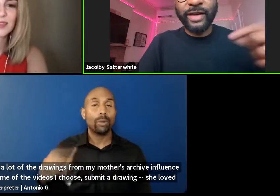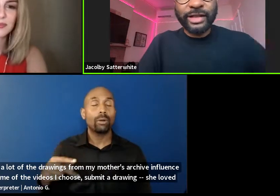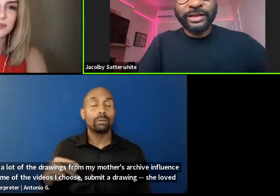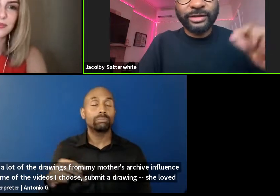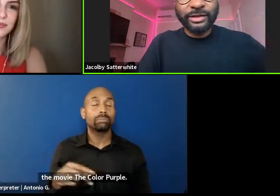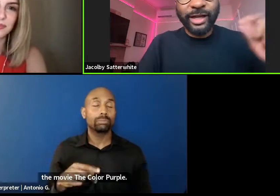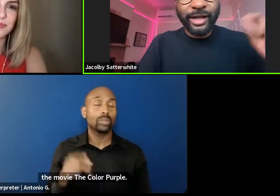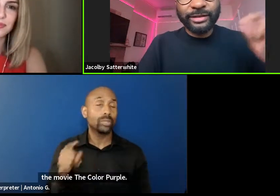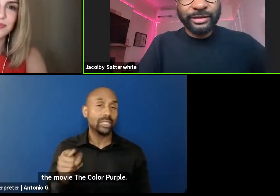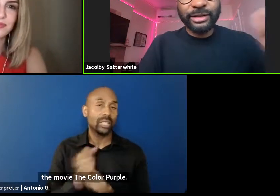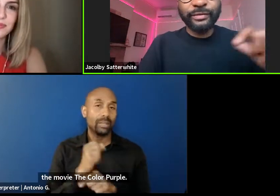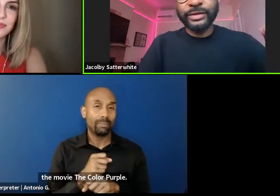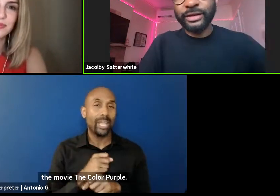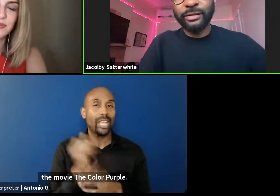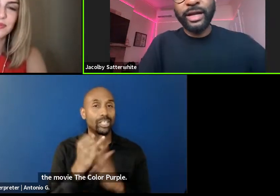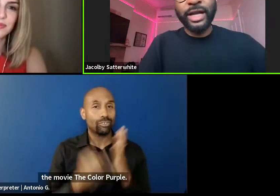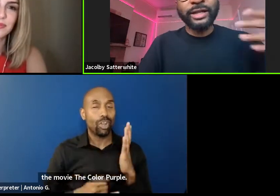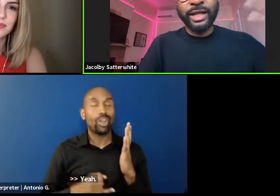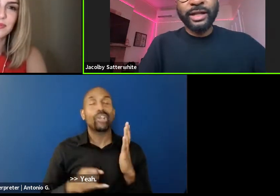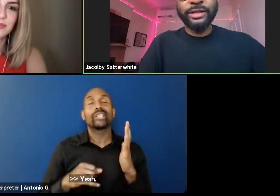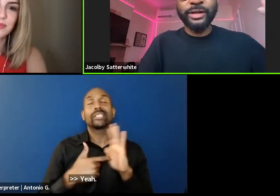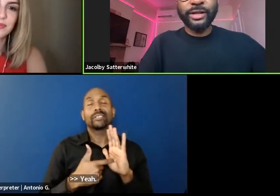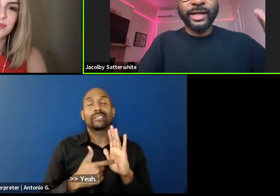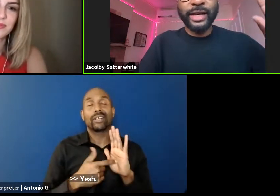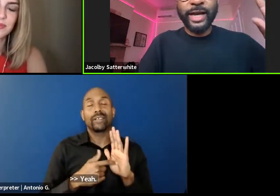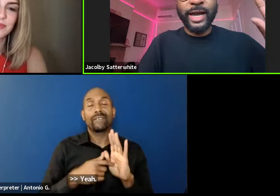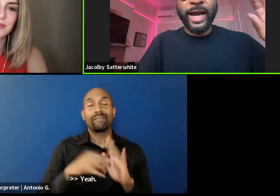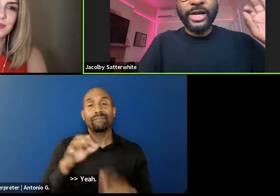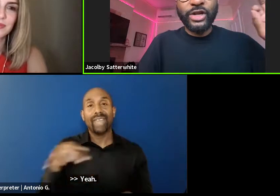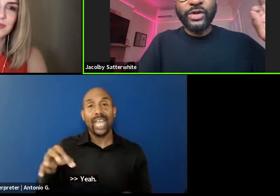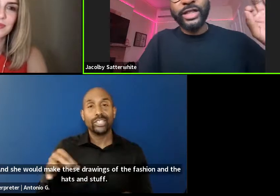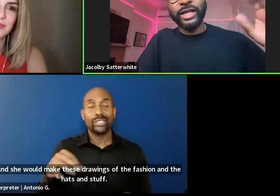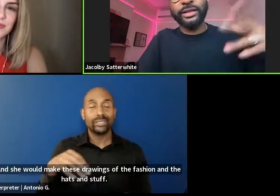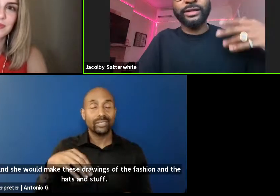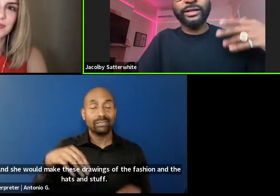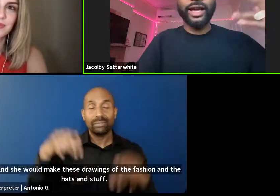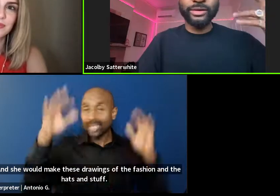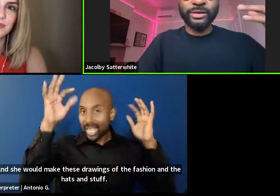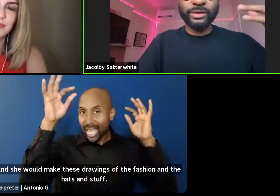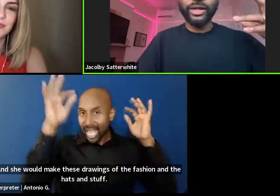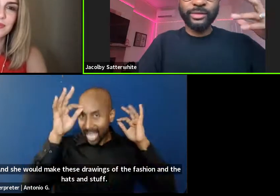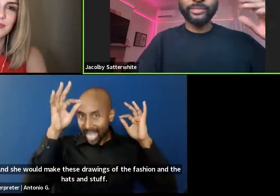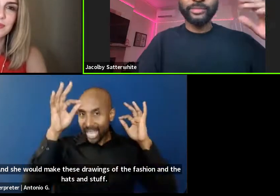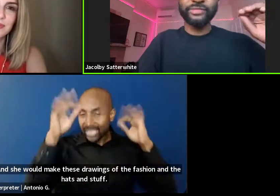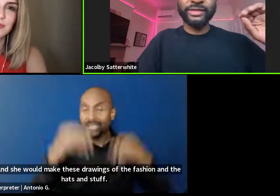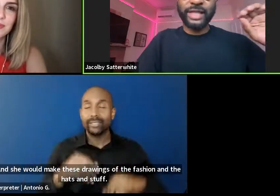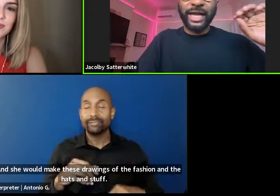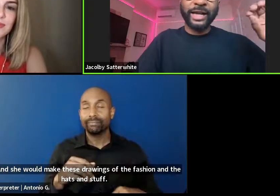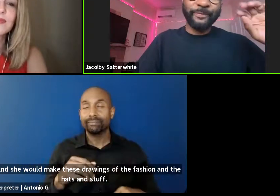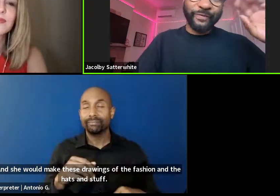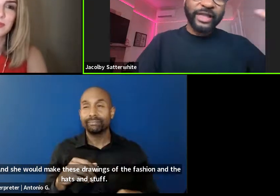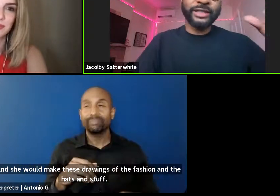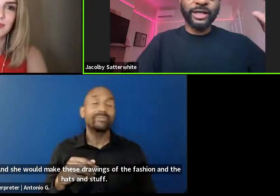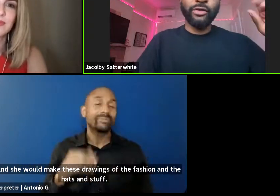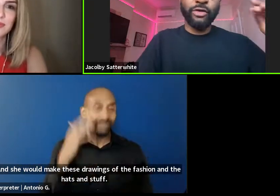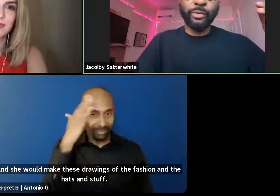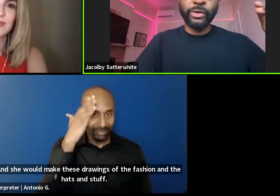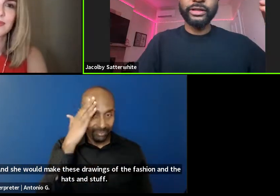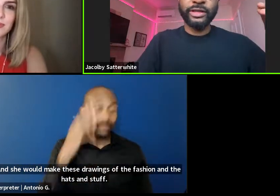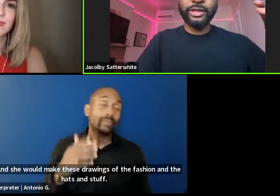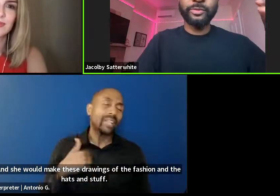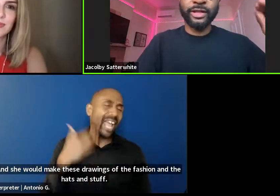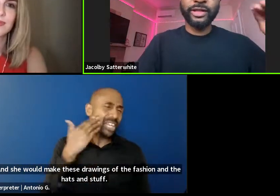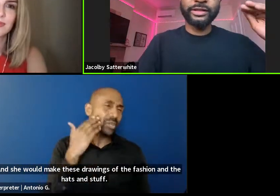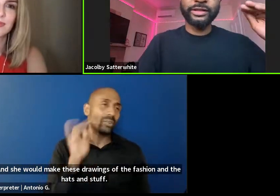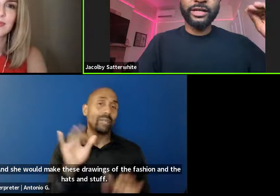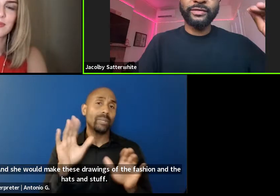the fashion and the hats and stuff. And so that, you know, like, I knew that, like, that was a great thing to incorporate